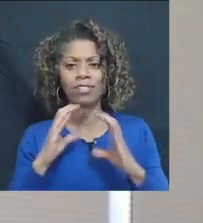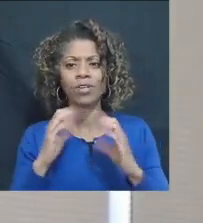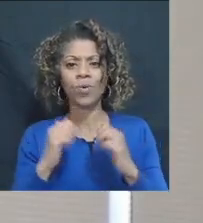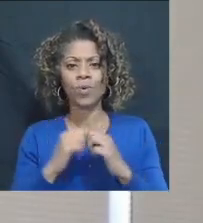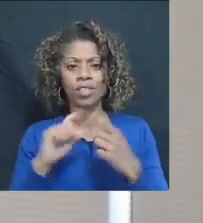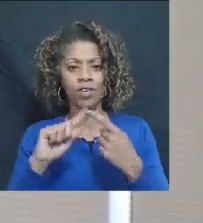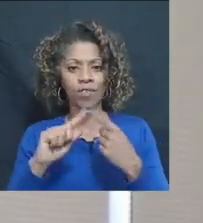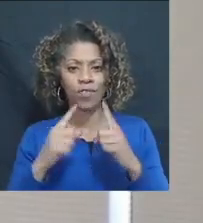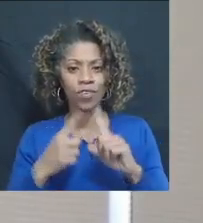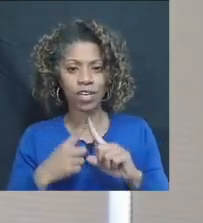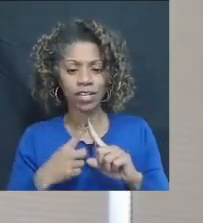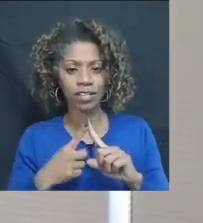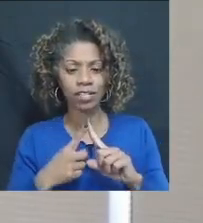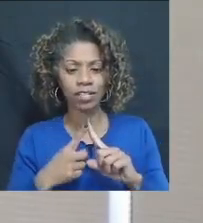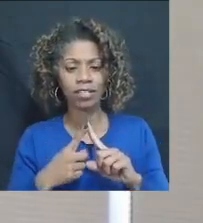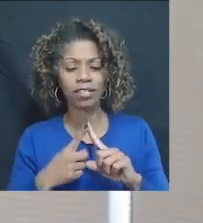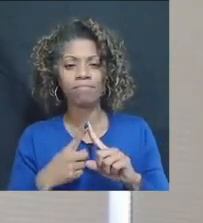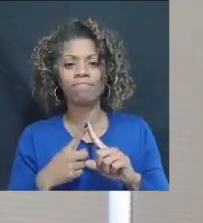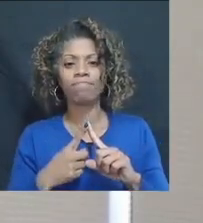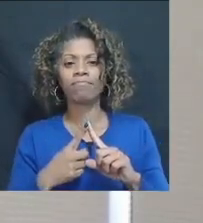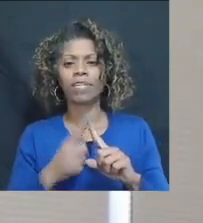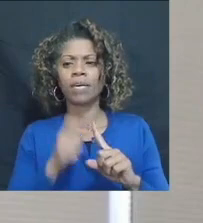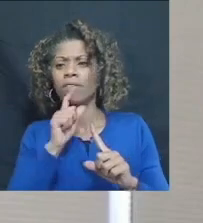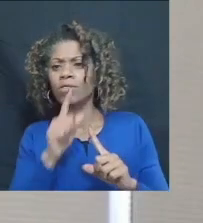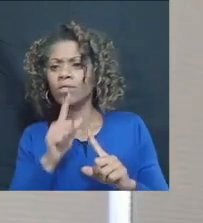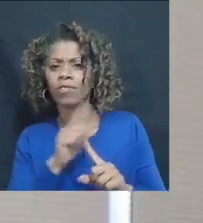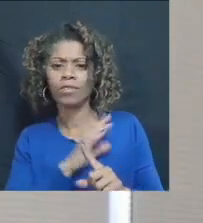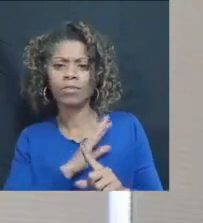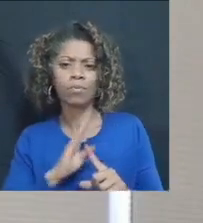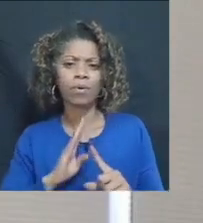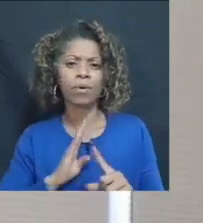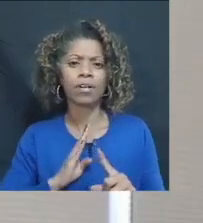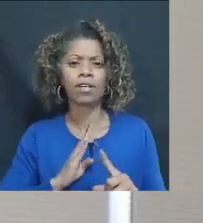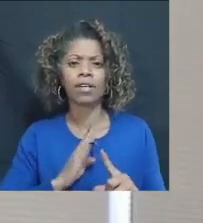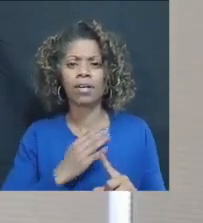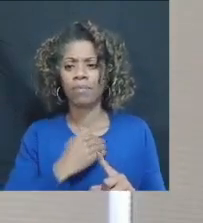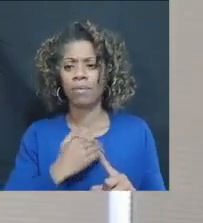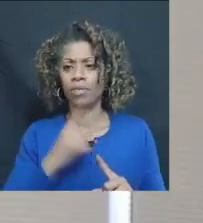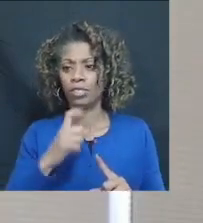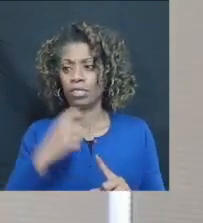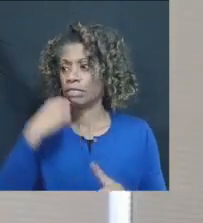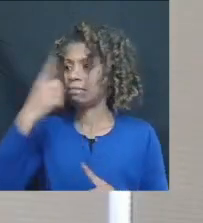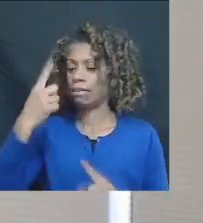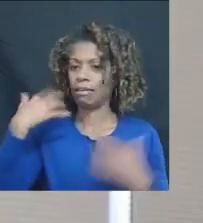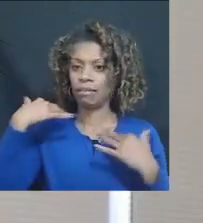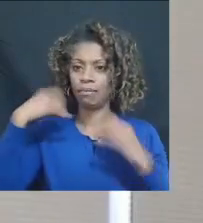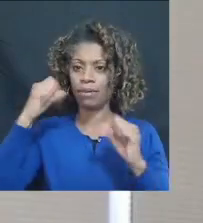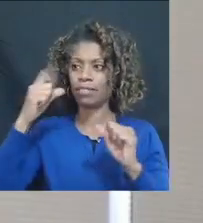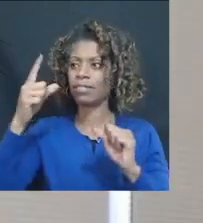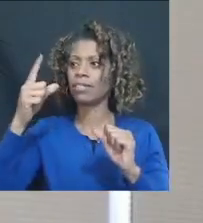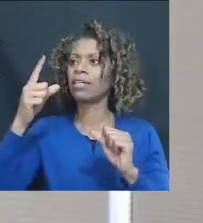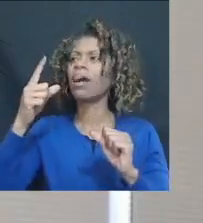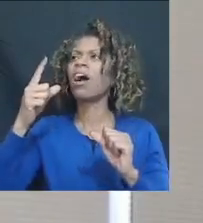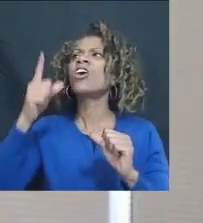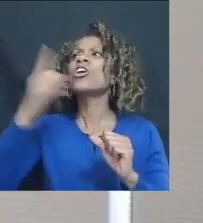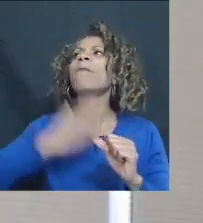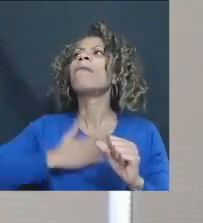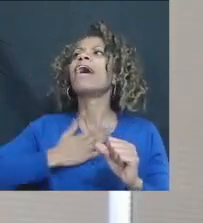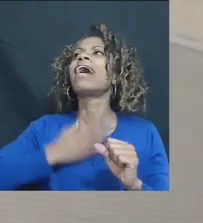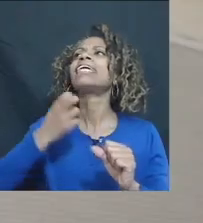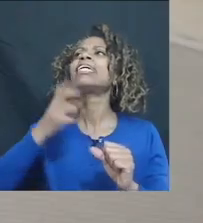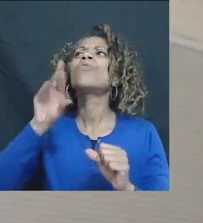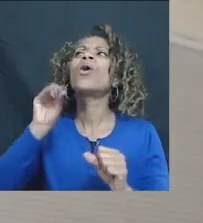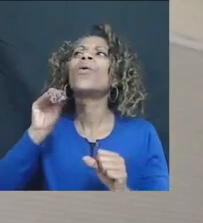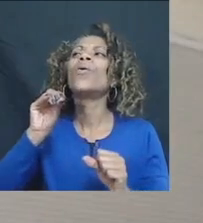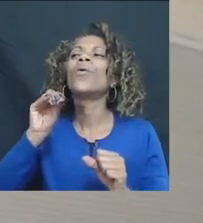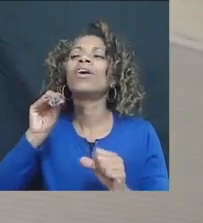somebody who, I'm not sure a board member is always supposed to tell the president of the organization, but has become a hero to me, Judy Monroe. Judy